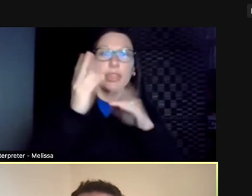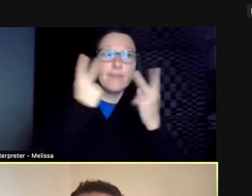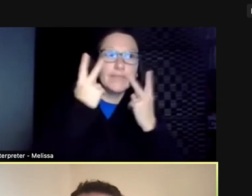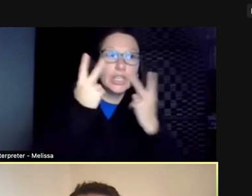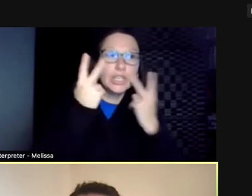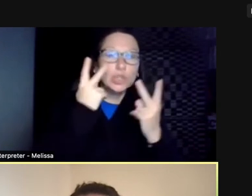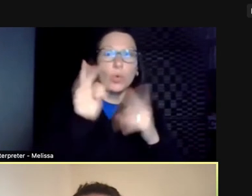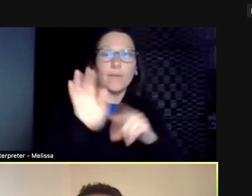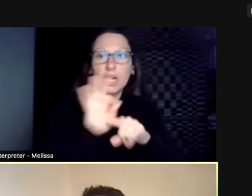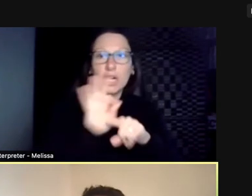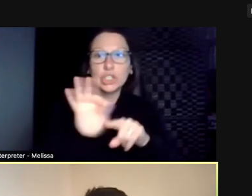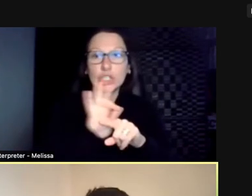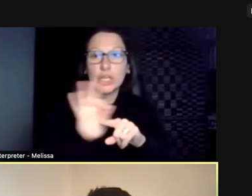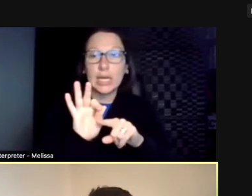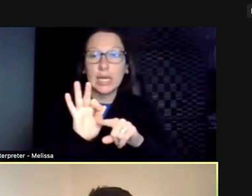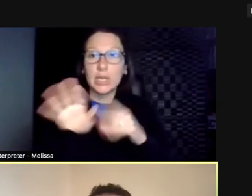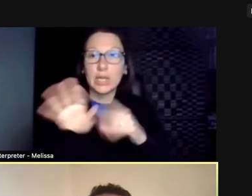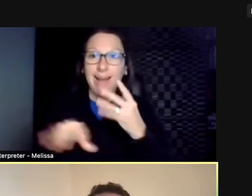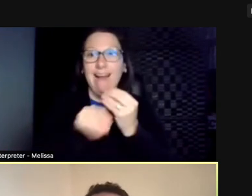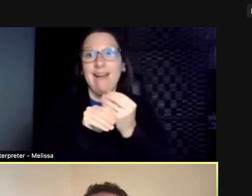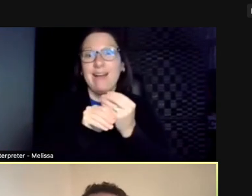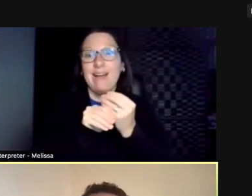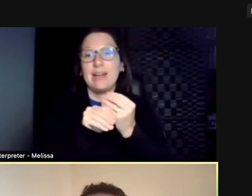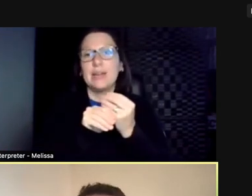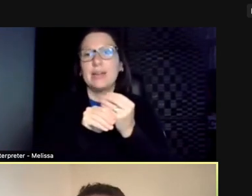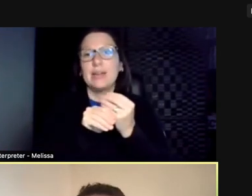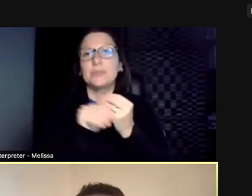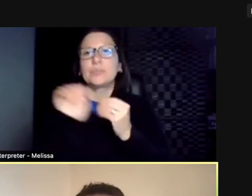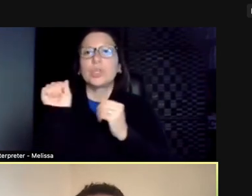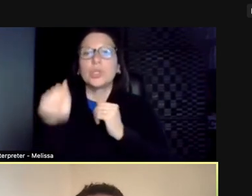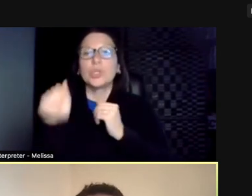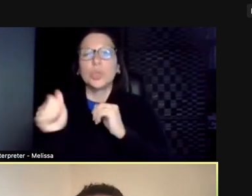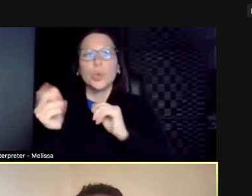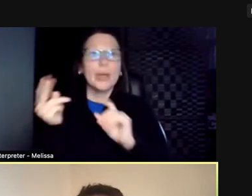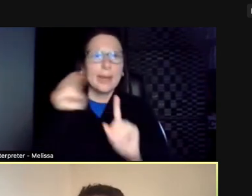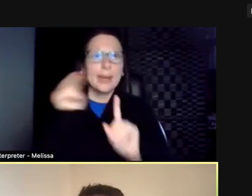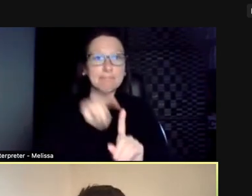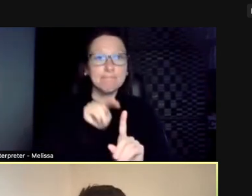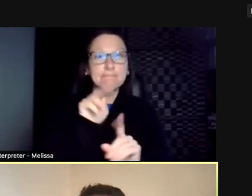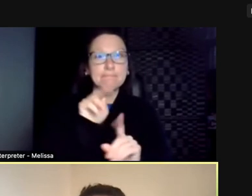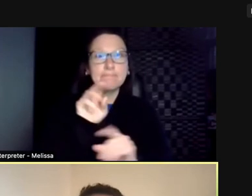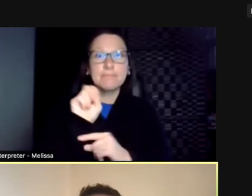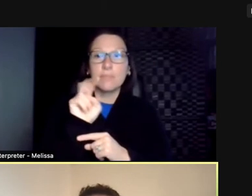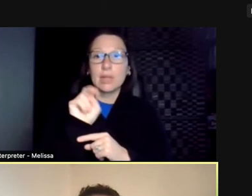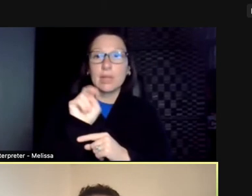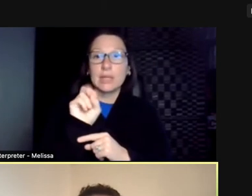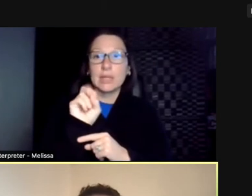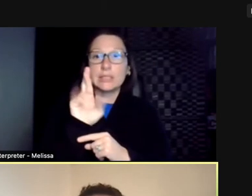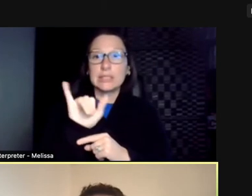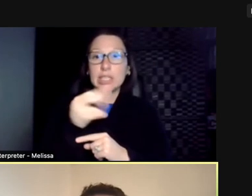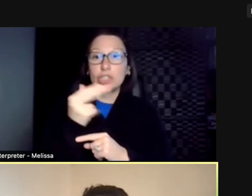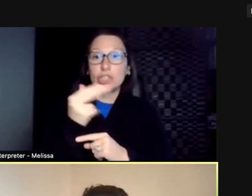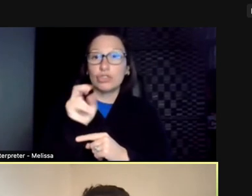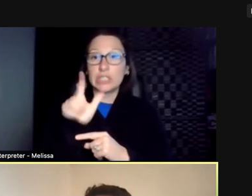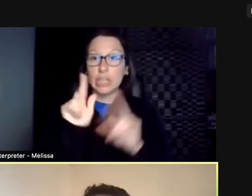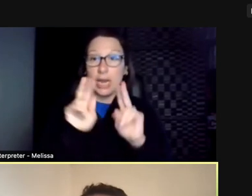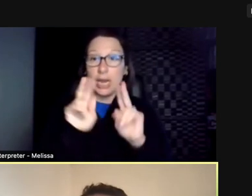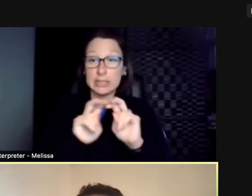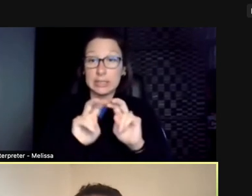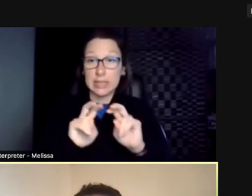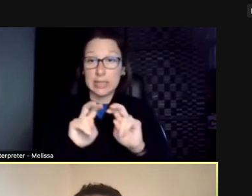visual functioning is. So you could go back to something like this, sensory channel assessment, which is part of an